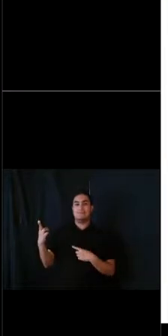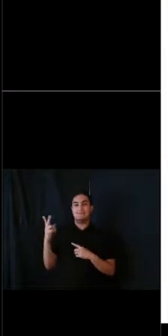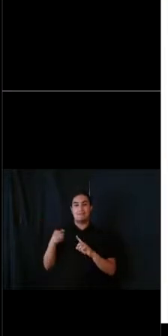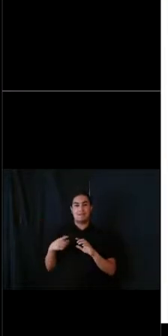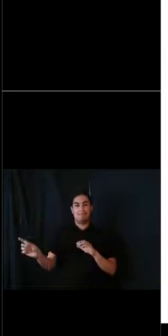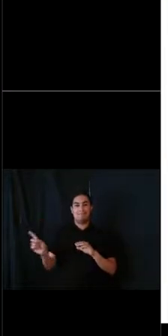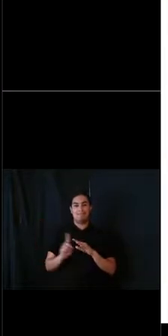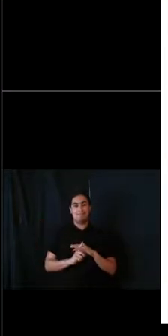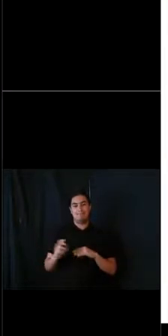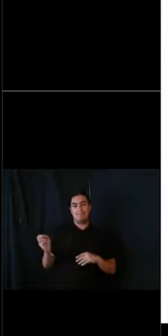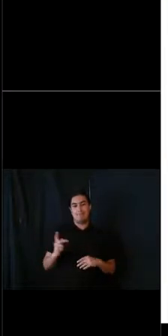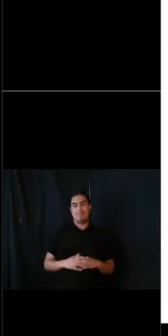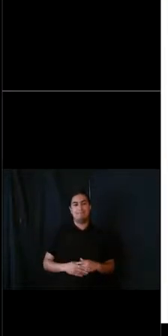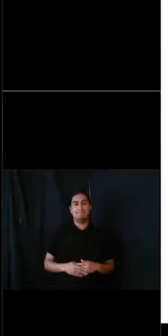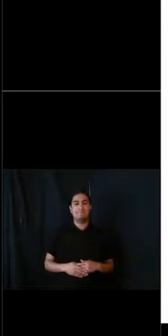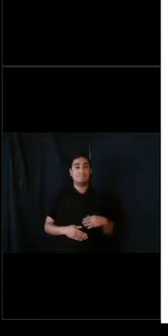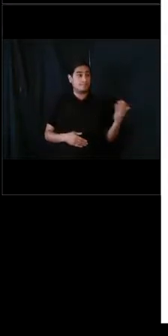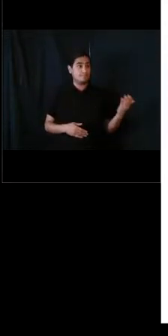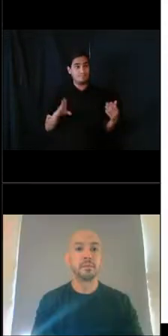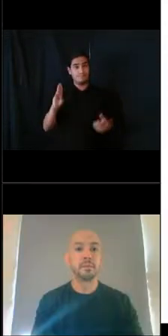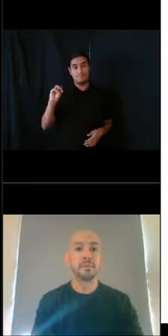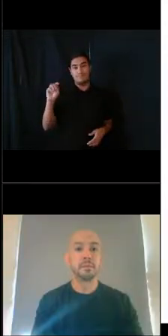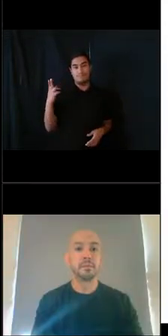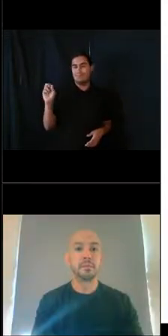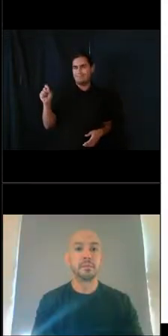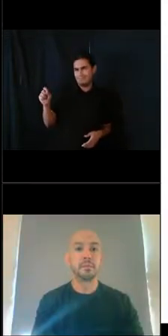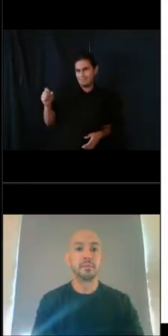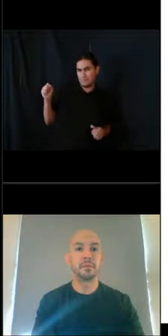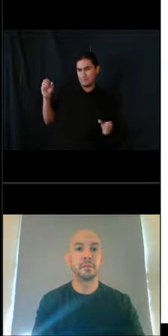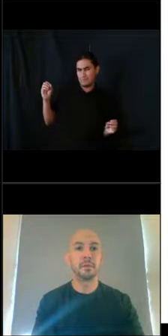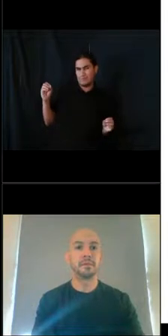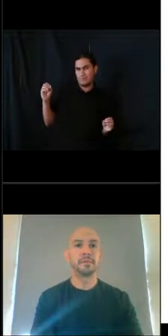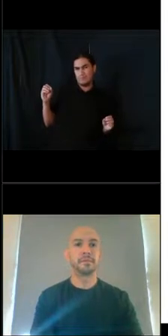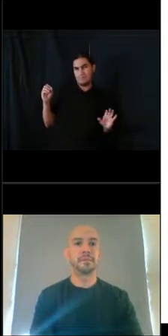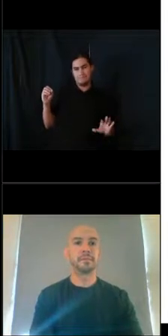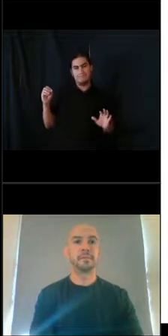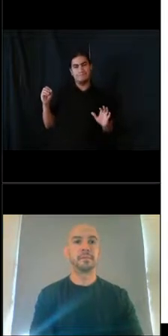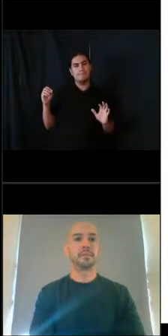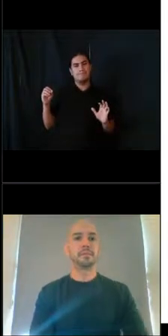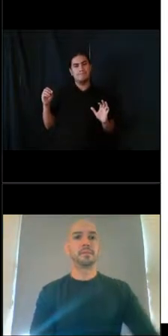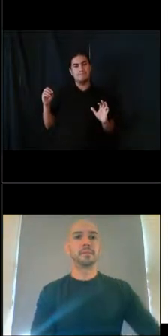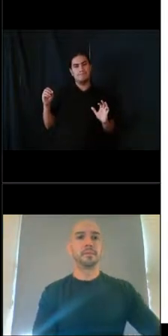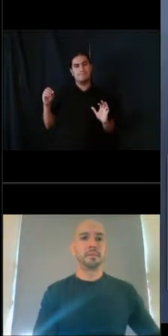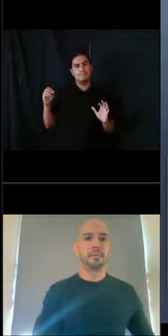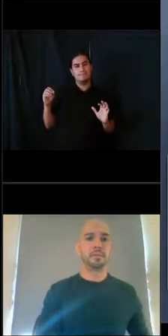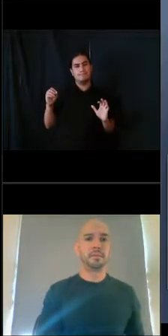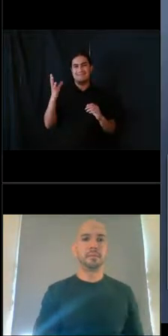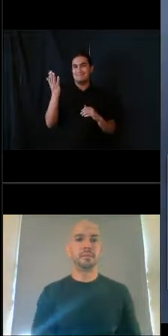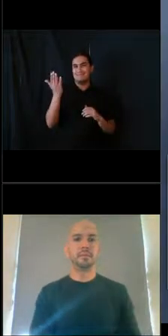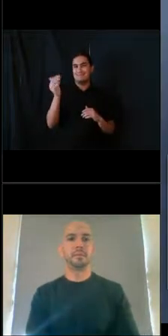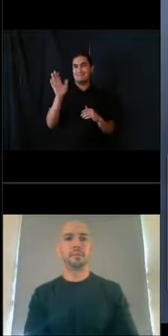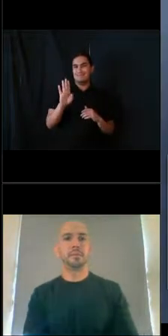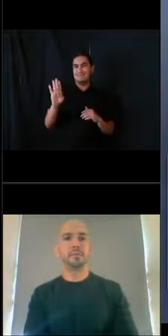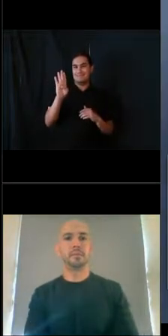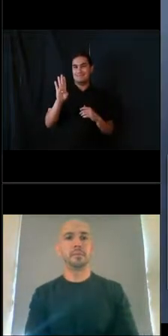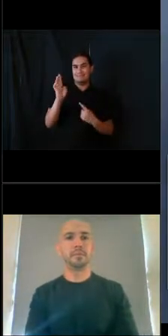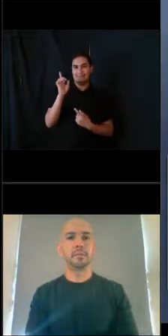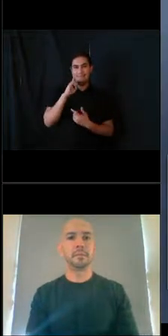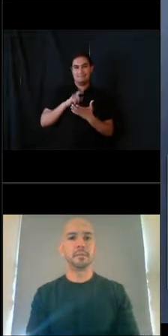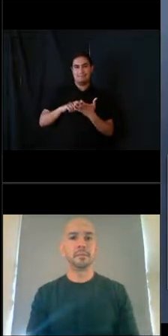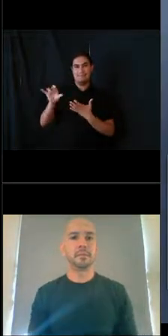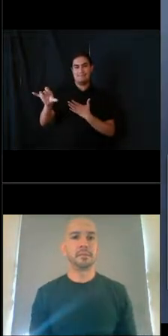yes mitch uh yeah so as mr keck noted that uh 15 billion is a